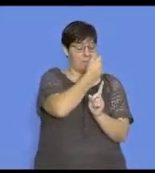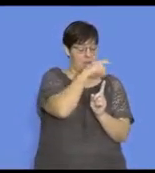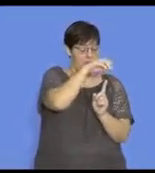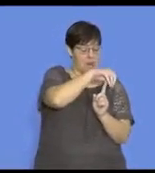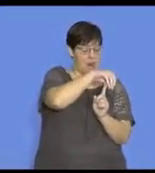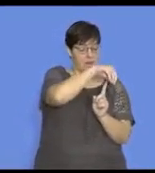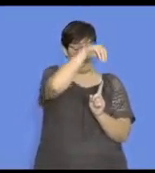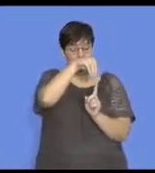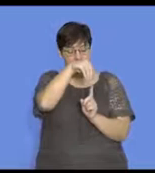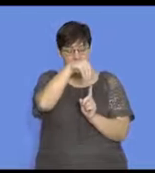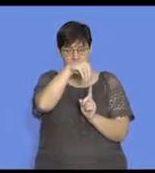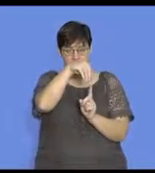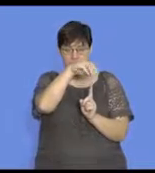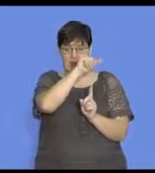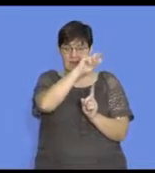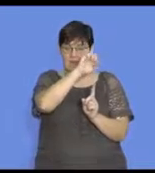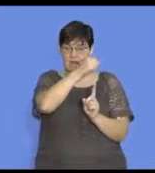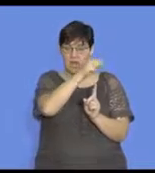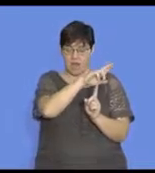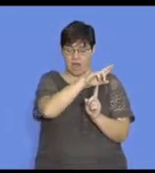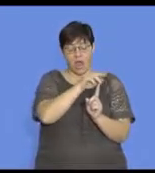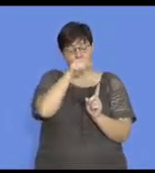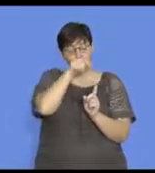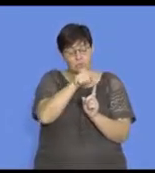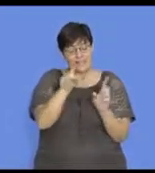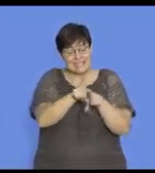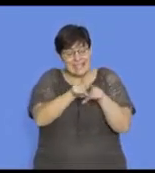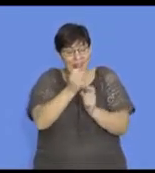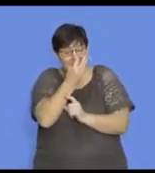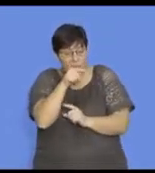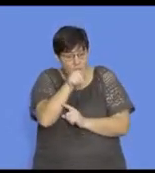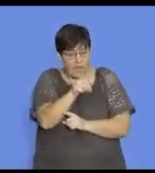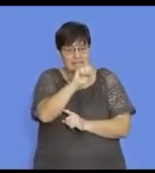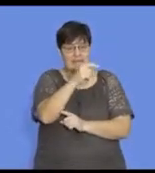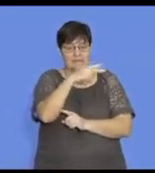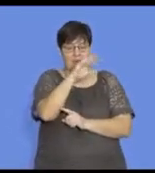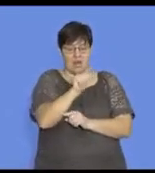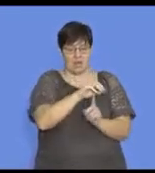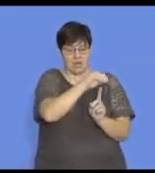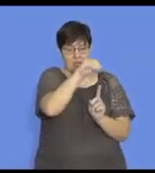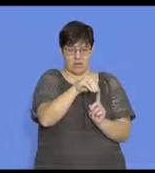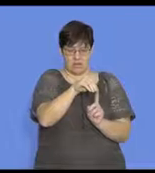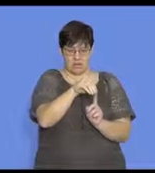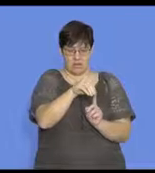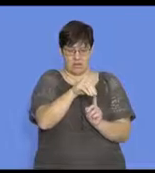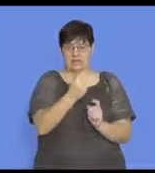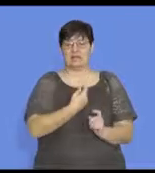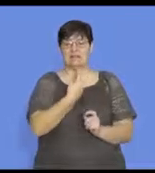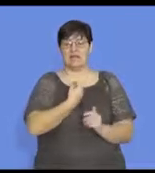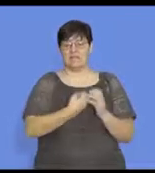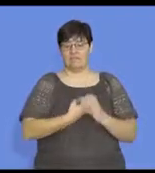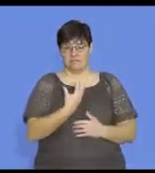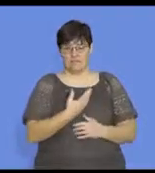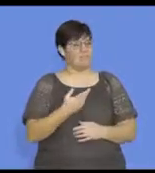of its male to the stigma of its female. We don't want that to